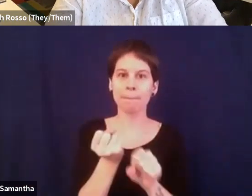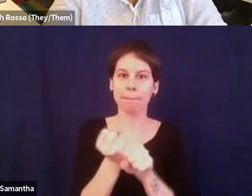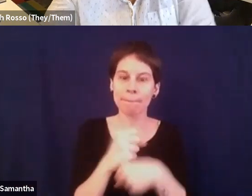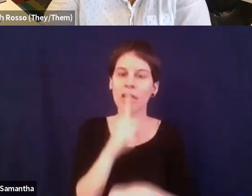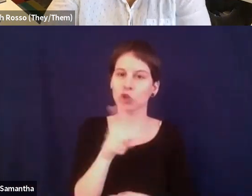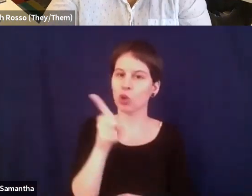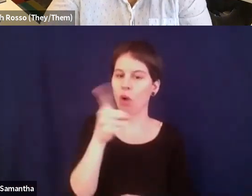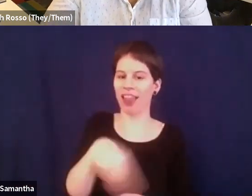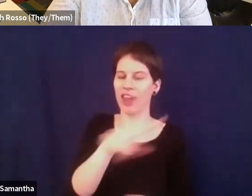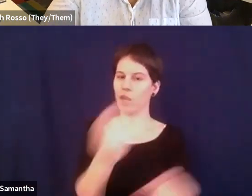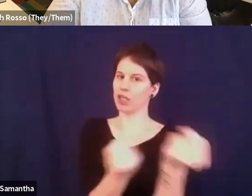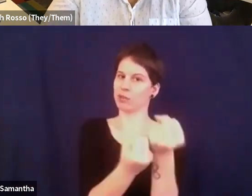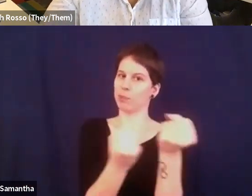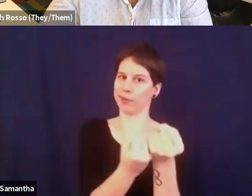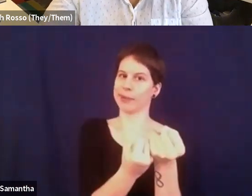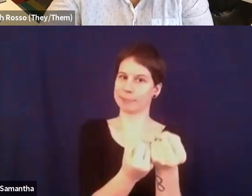they need. Yeah.